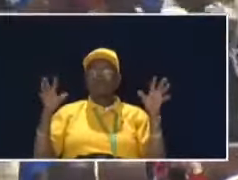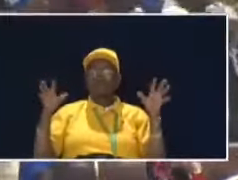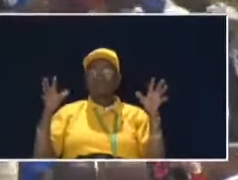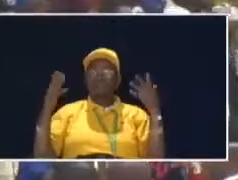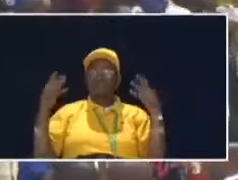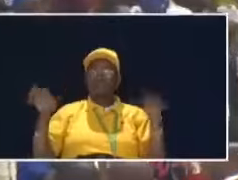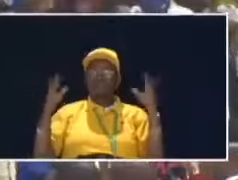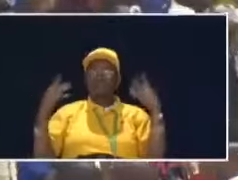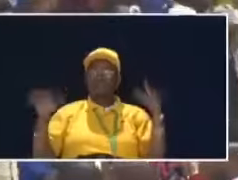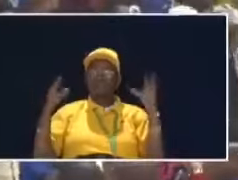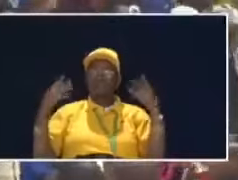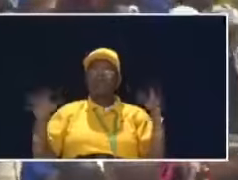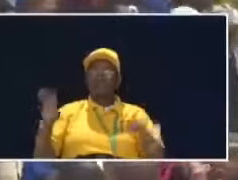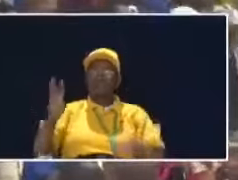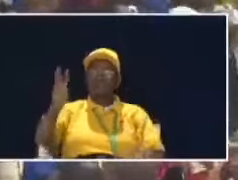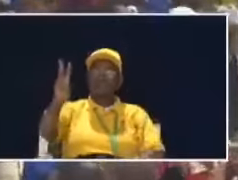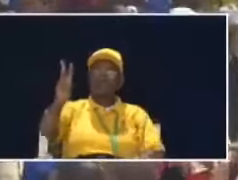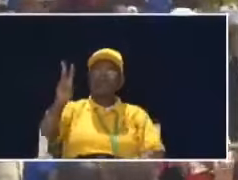Six.